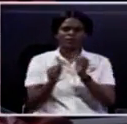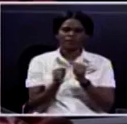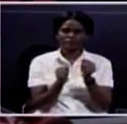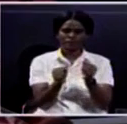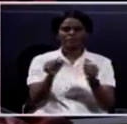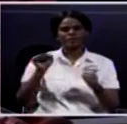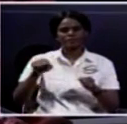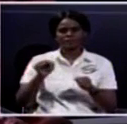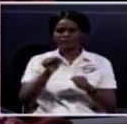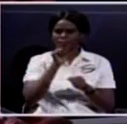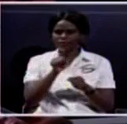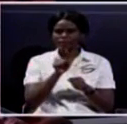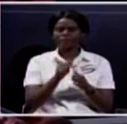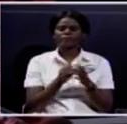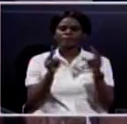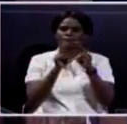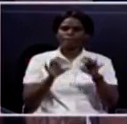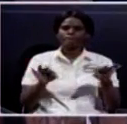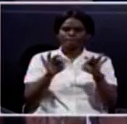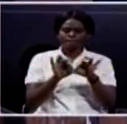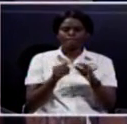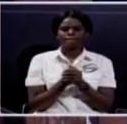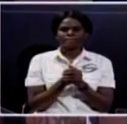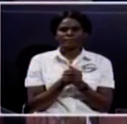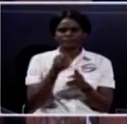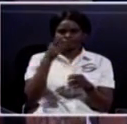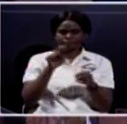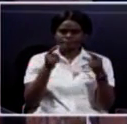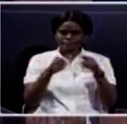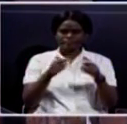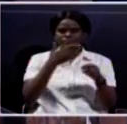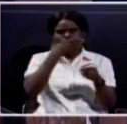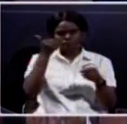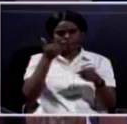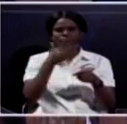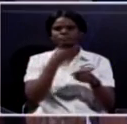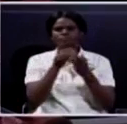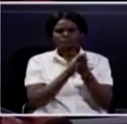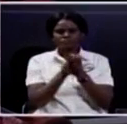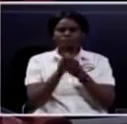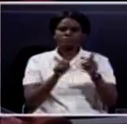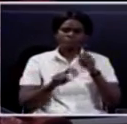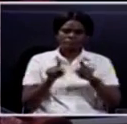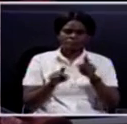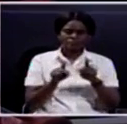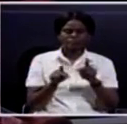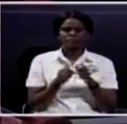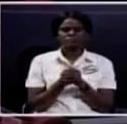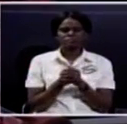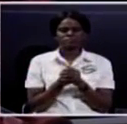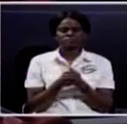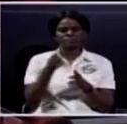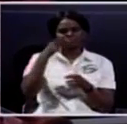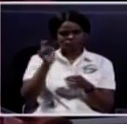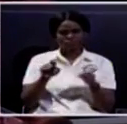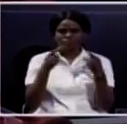Yeah, it must be done. It must be done in the best interest of the people that you are serving. Leadership must